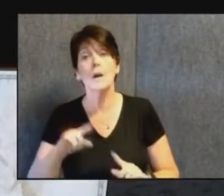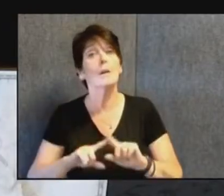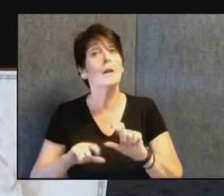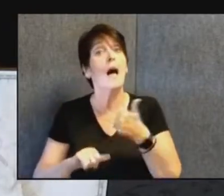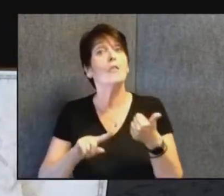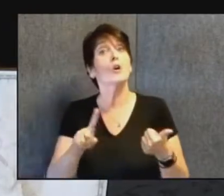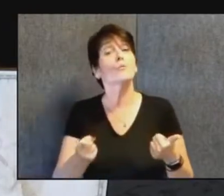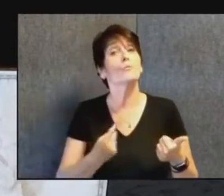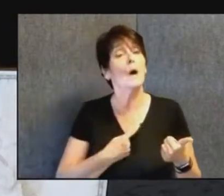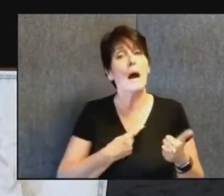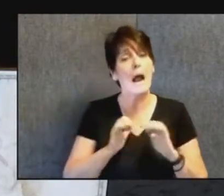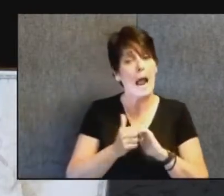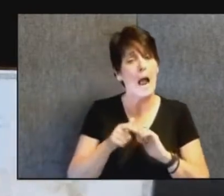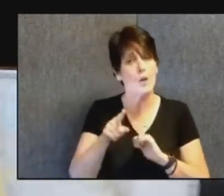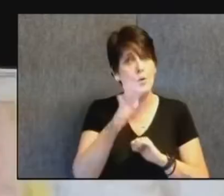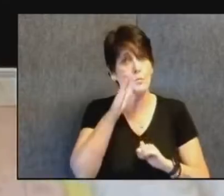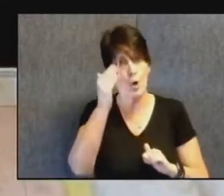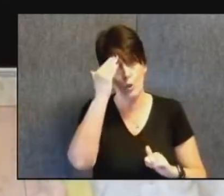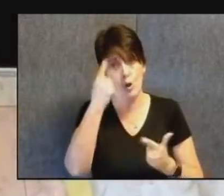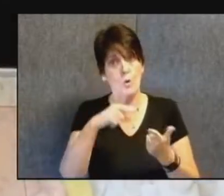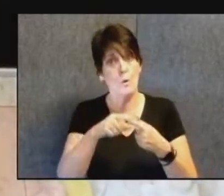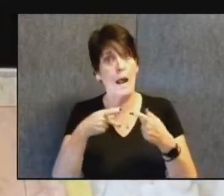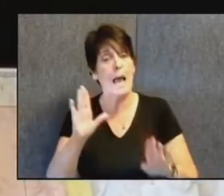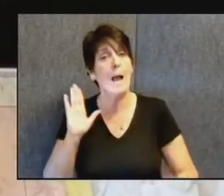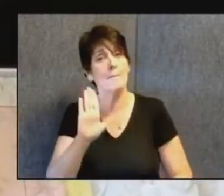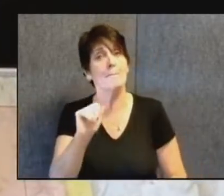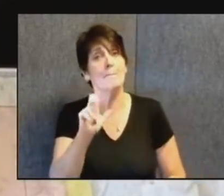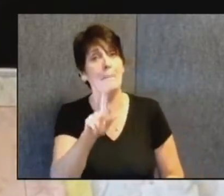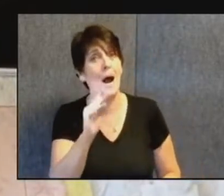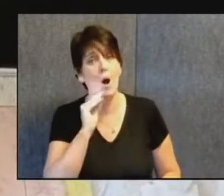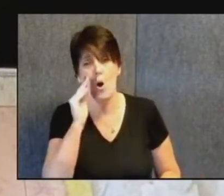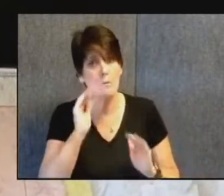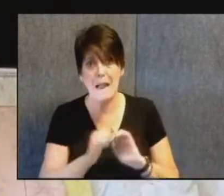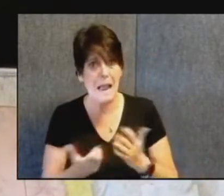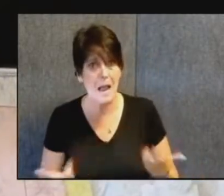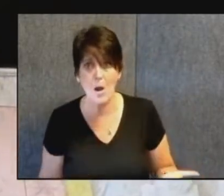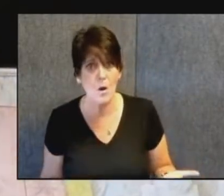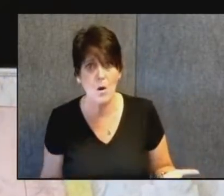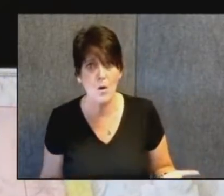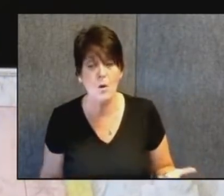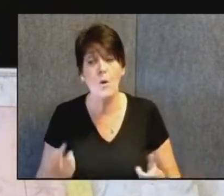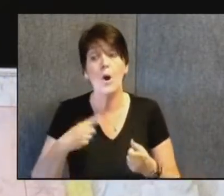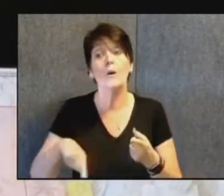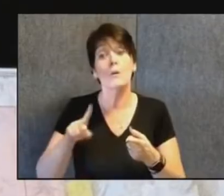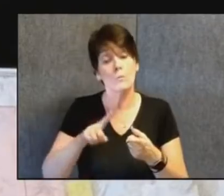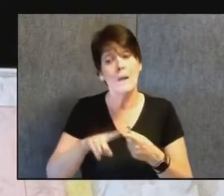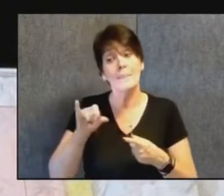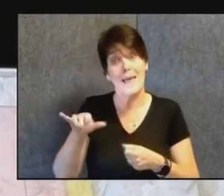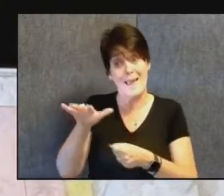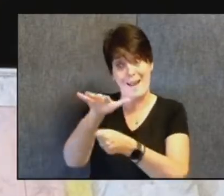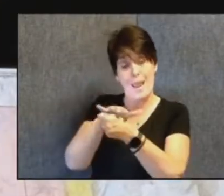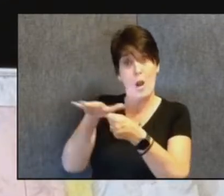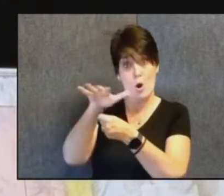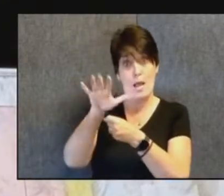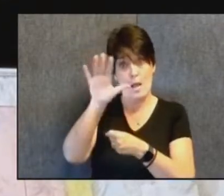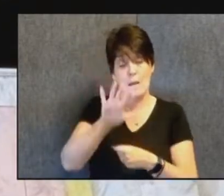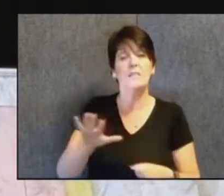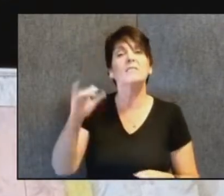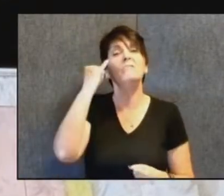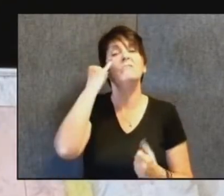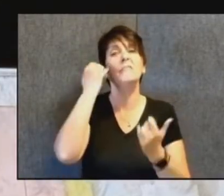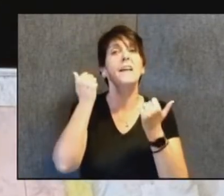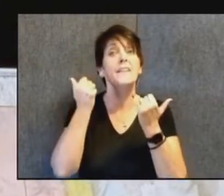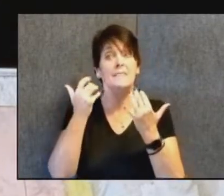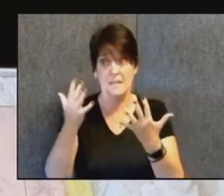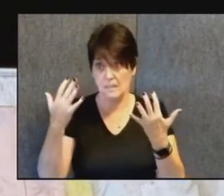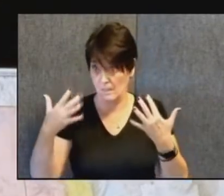questions I got is, how will you know when you're allowed to return home? So when an area has been, the fire has